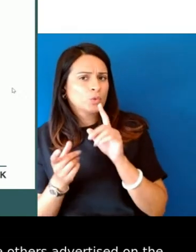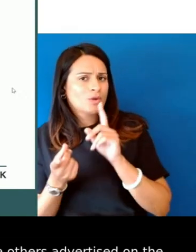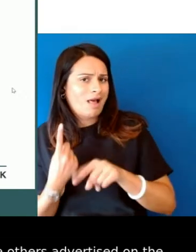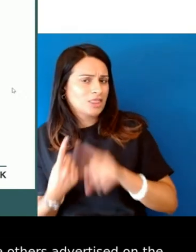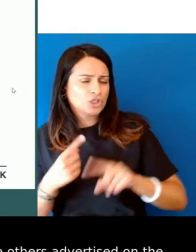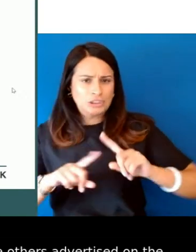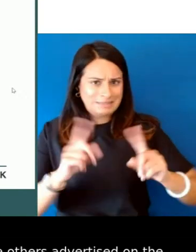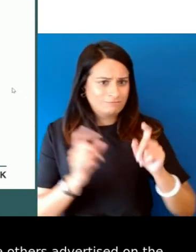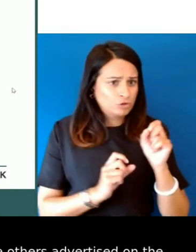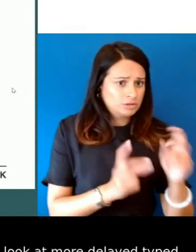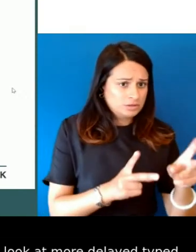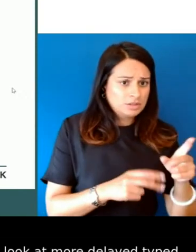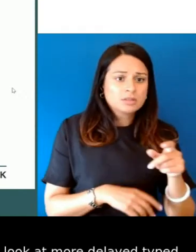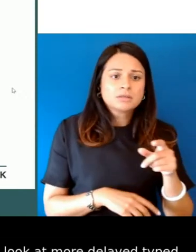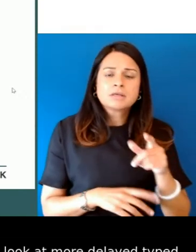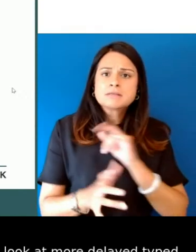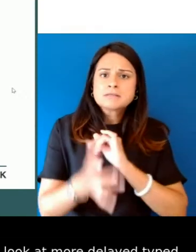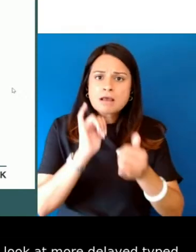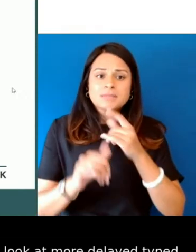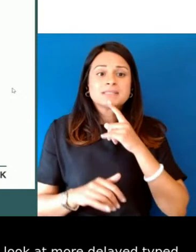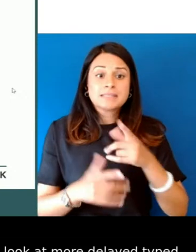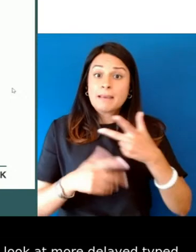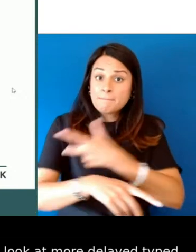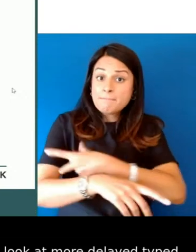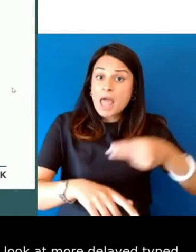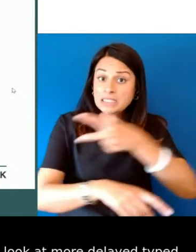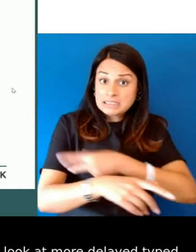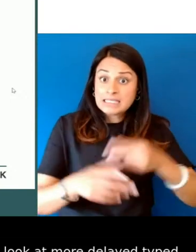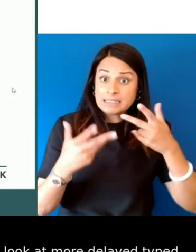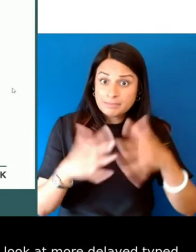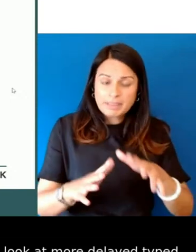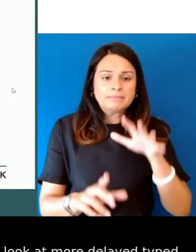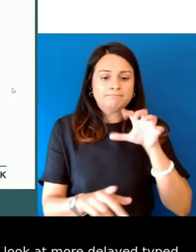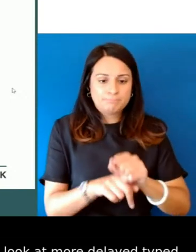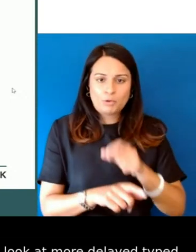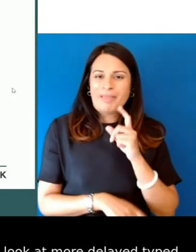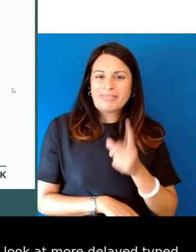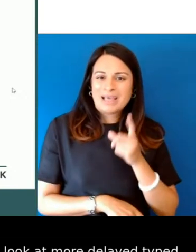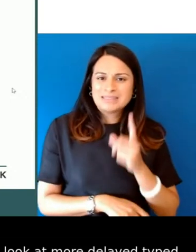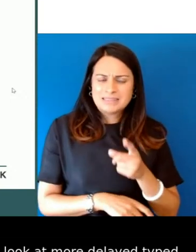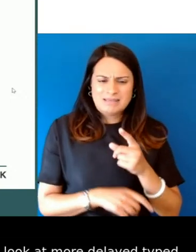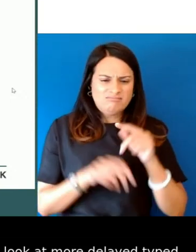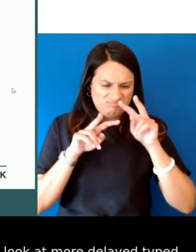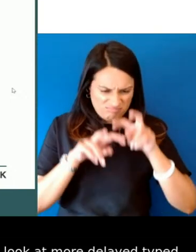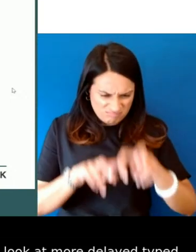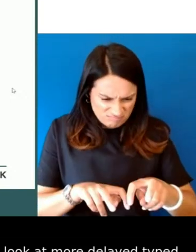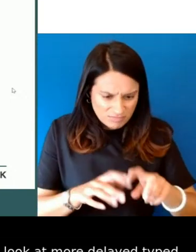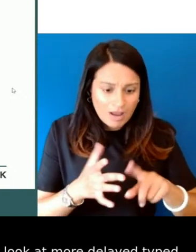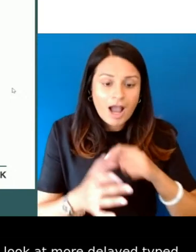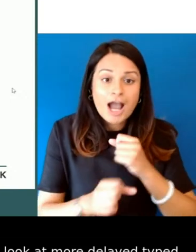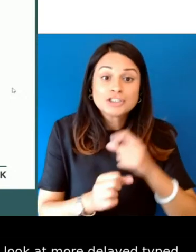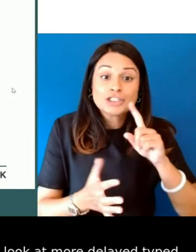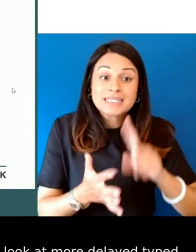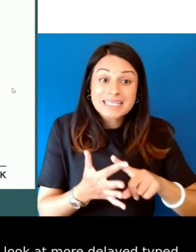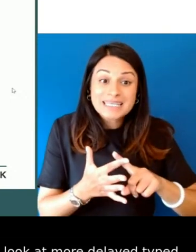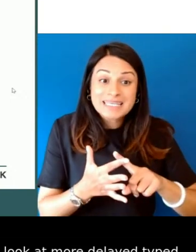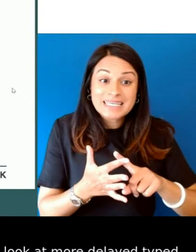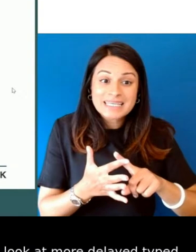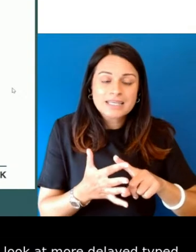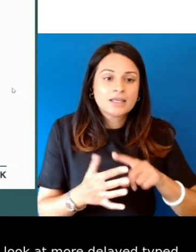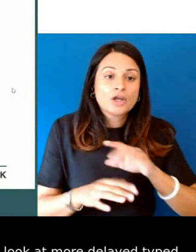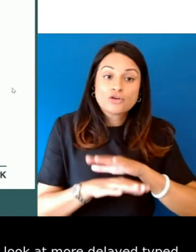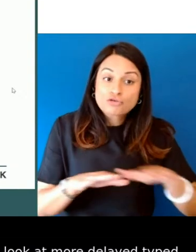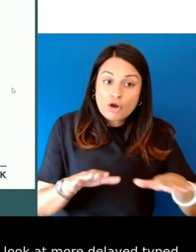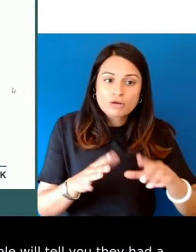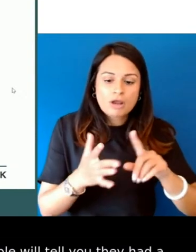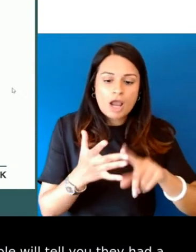sometimes people will tell you they've had blood tests to diagnose their allergies but when you look closely you can see they had an igg not an ige and that's not